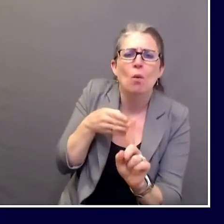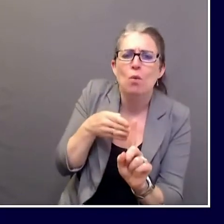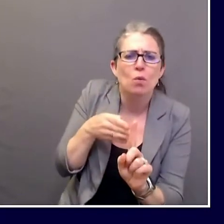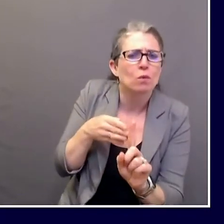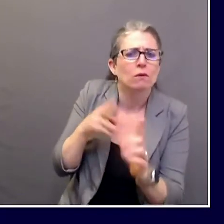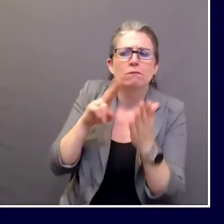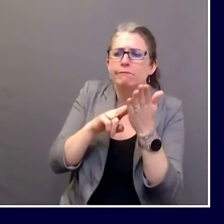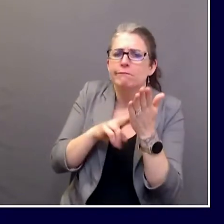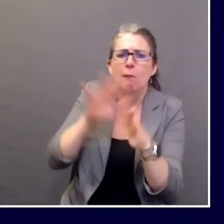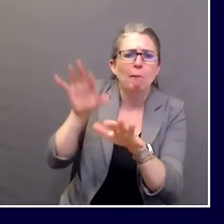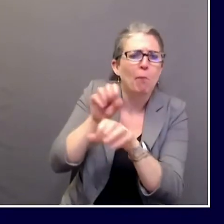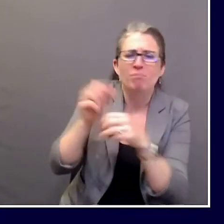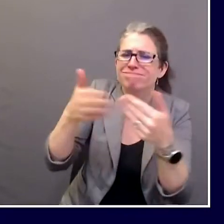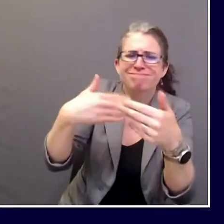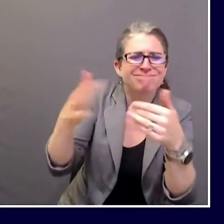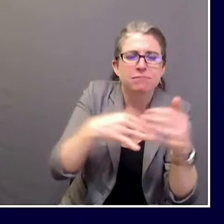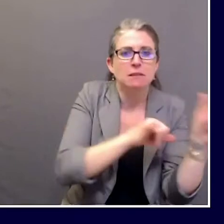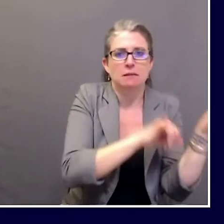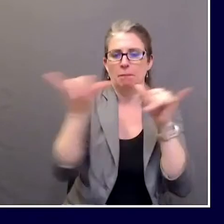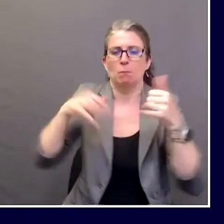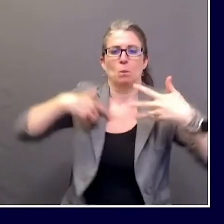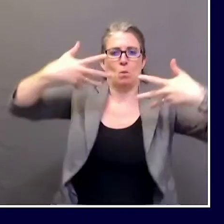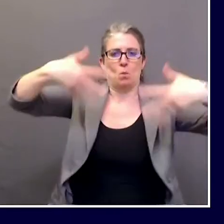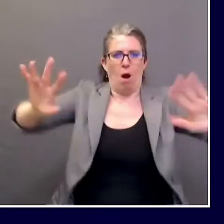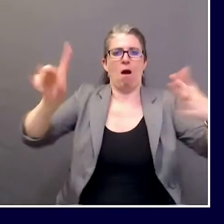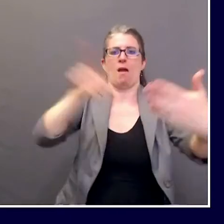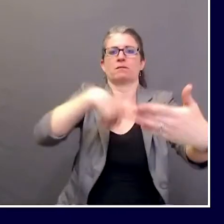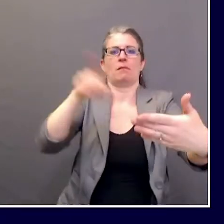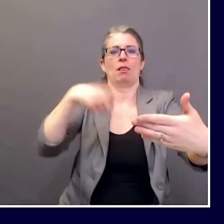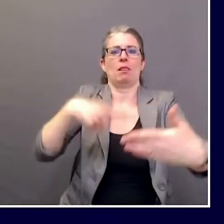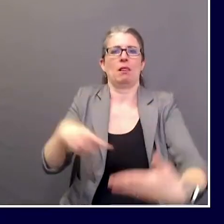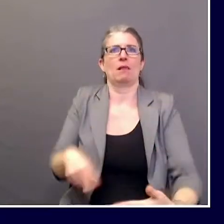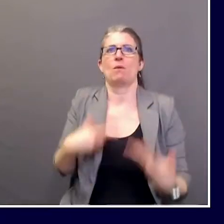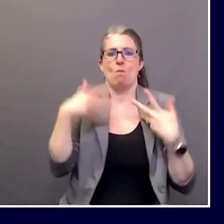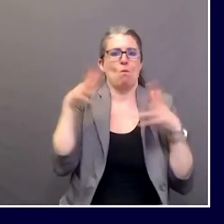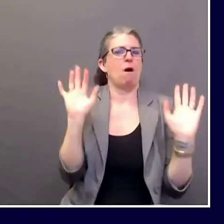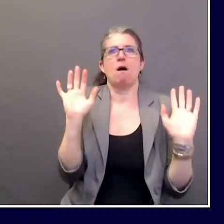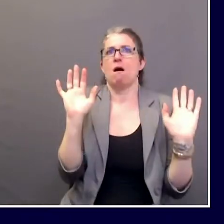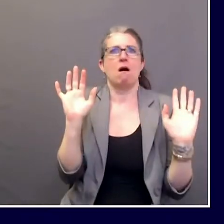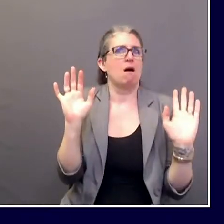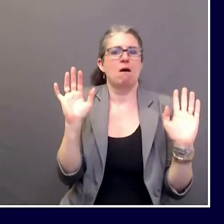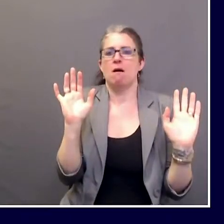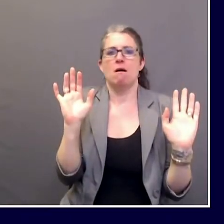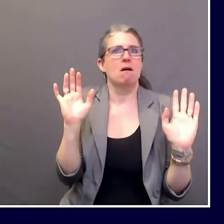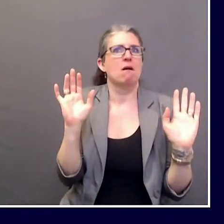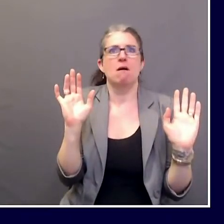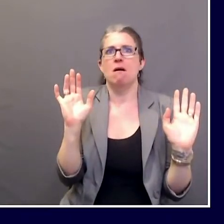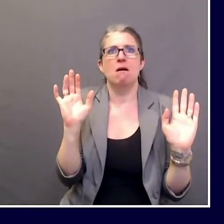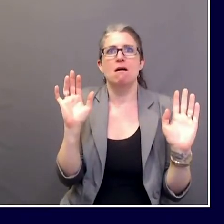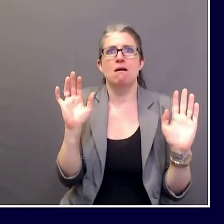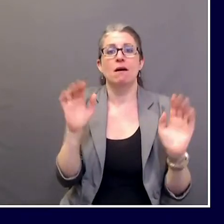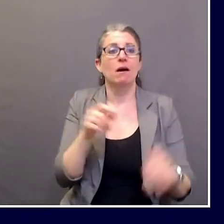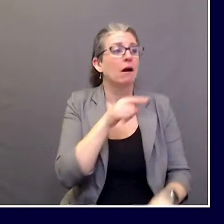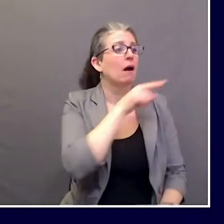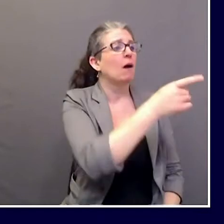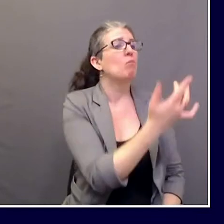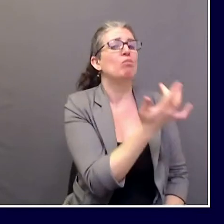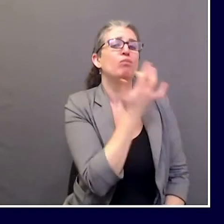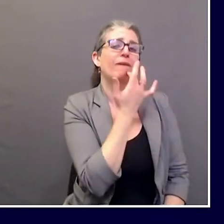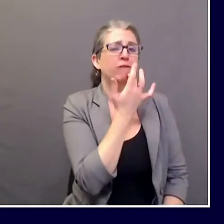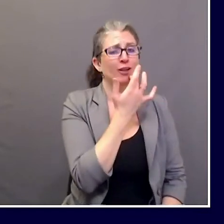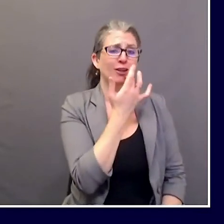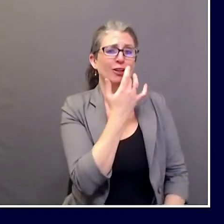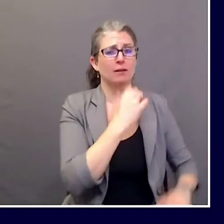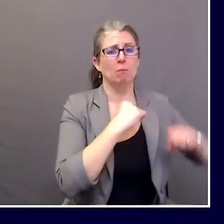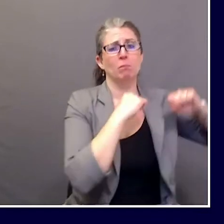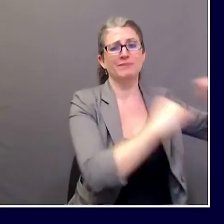a hierarchy in that sense of sites or anything like that. If we need to move doses, which I think we will, we always attempt